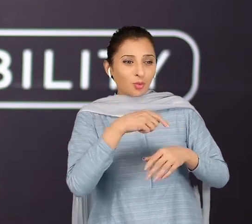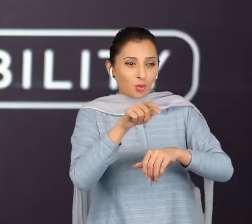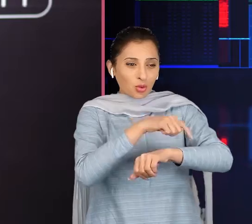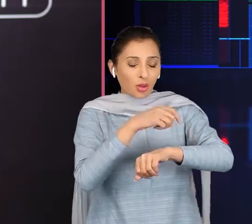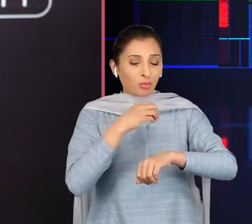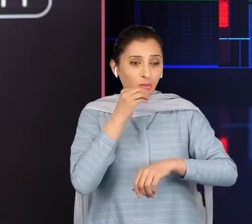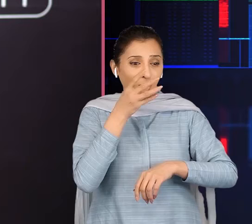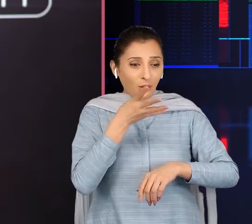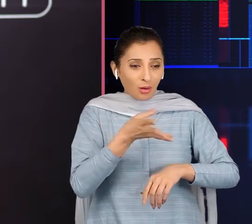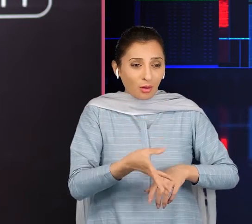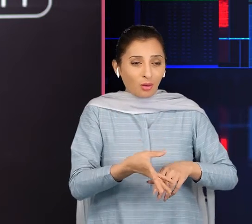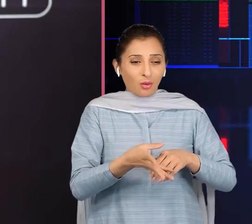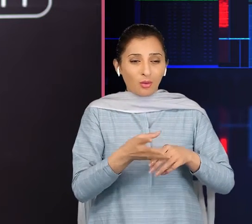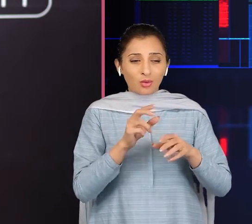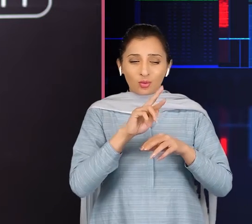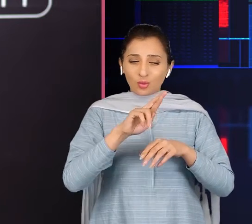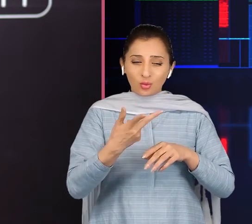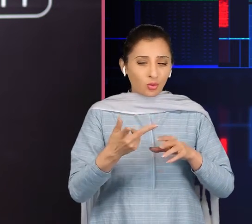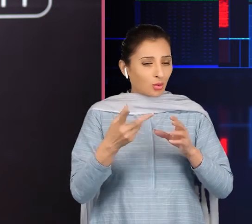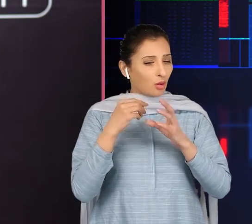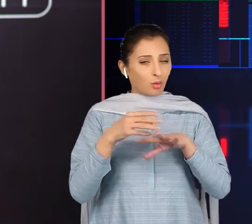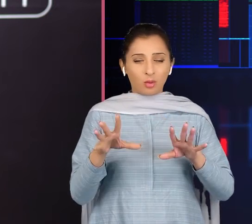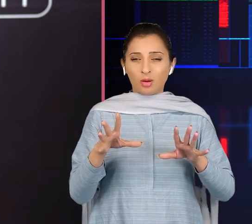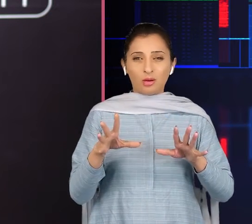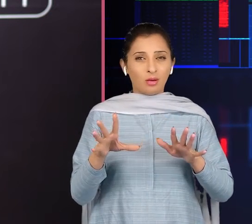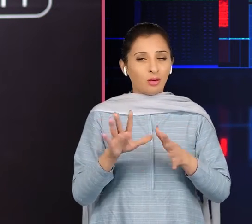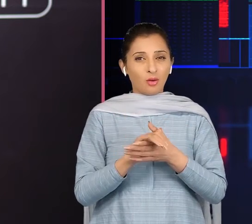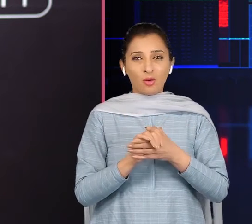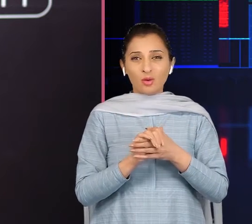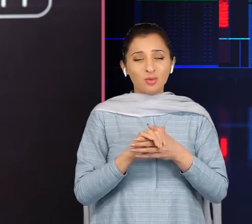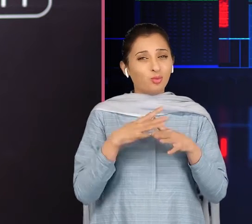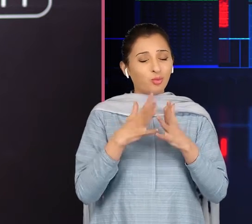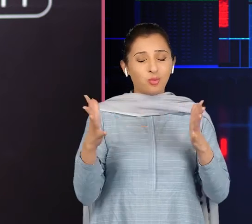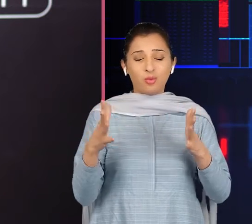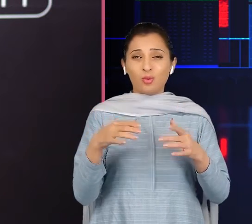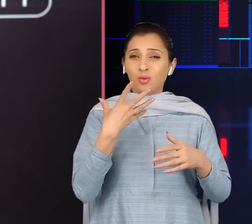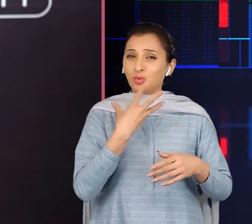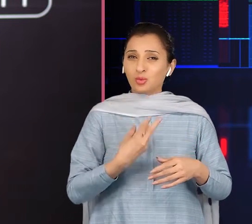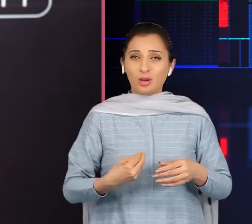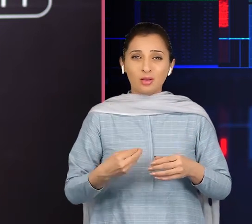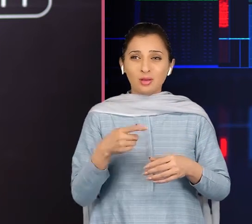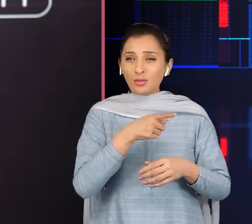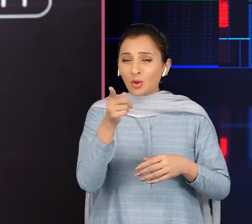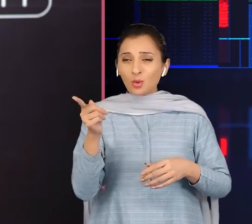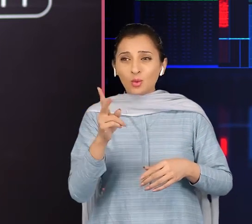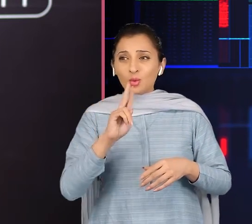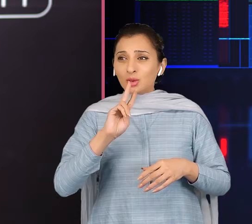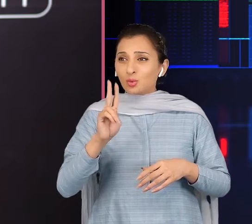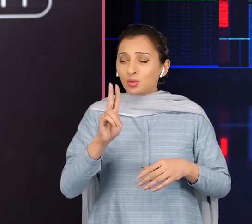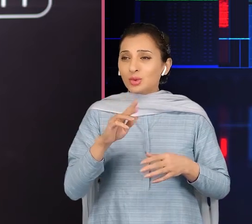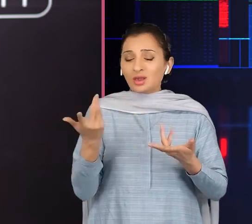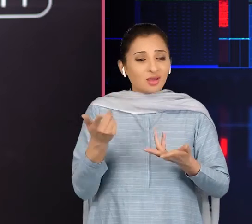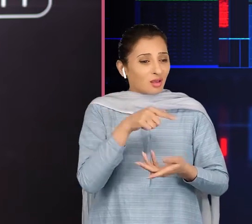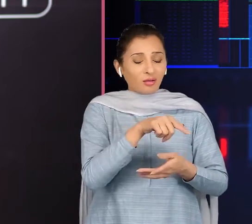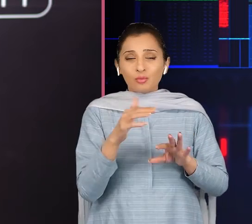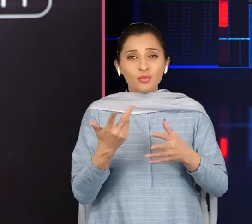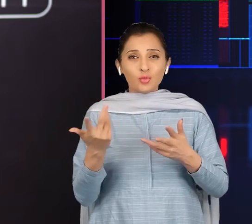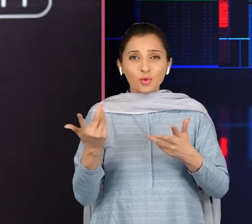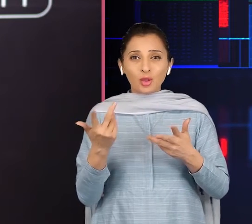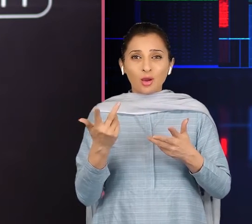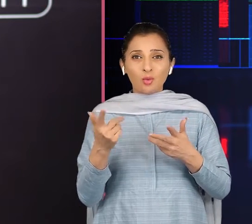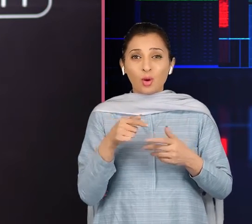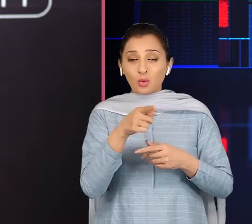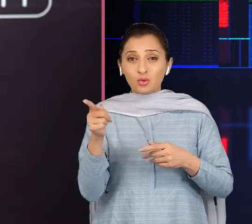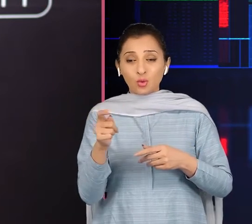broken. And it was horrible because when we asked people around what had happened, we found out that some people had, beaten her